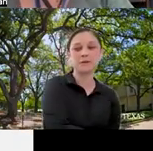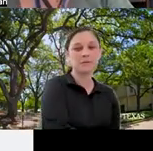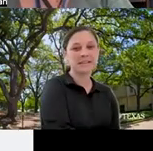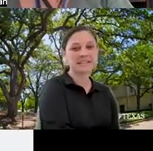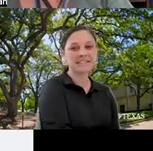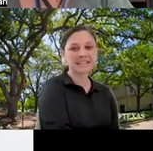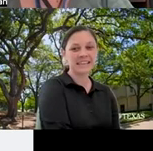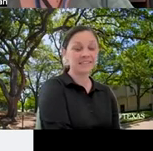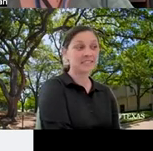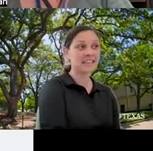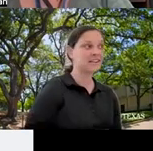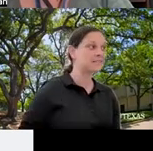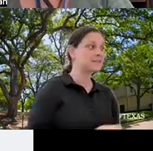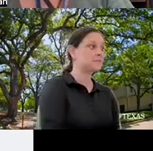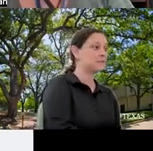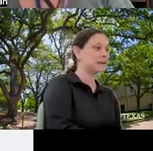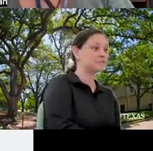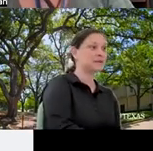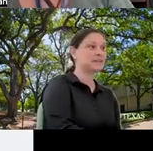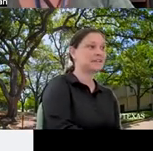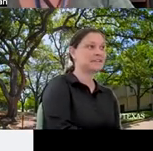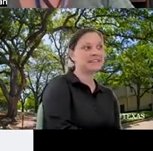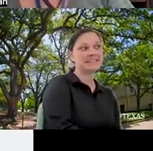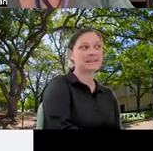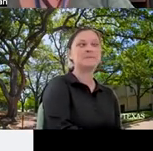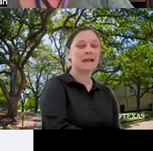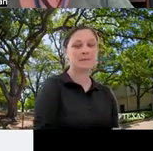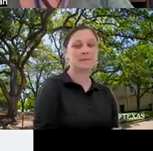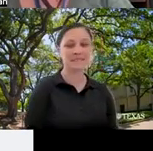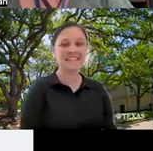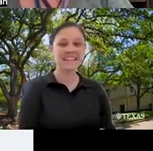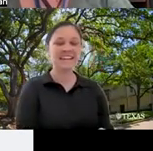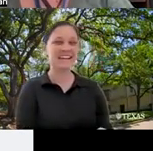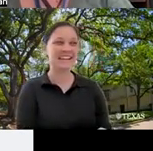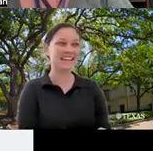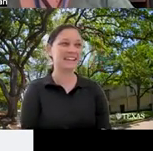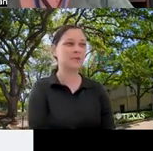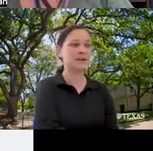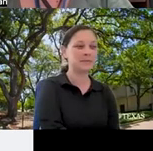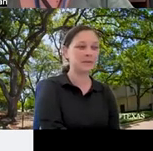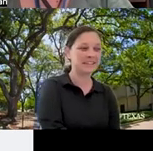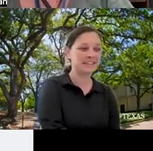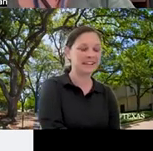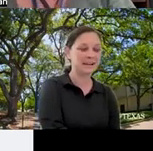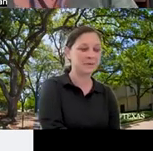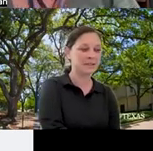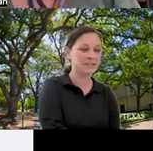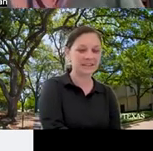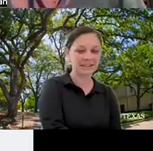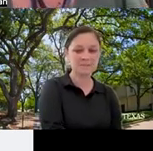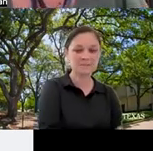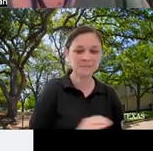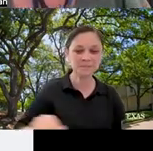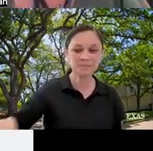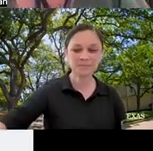or always. And it looks like all of them really hit the sometimes category pretty